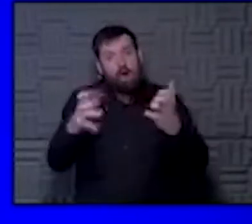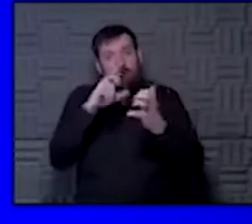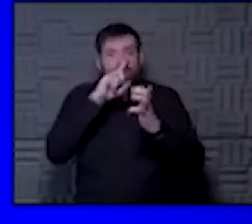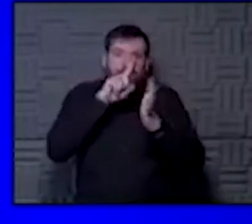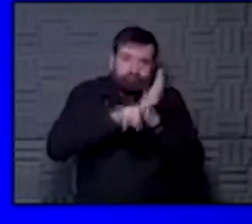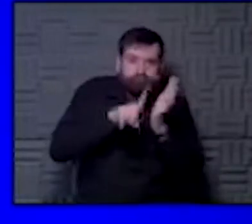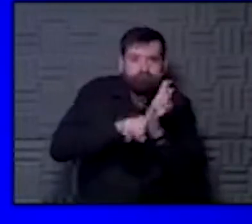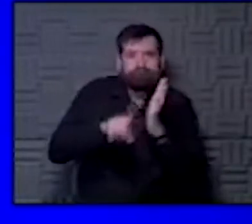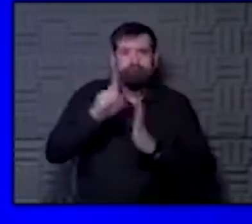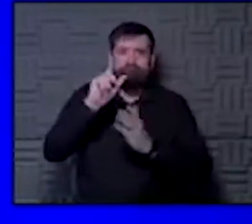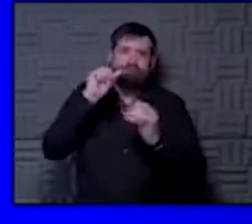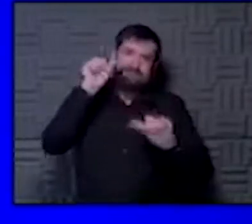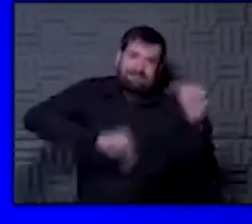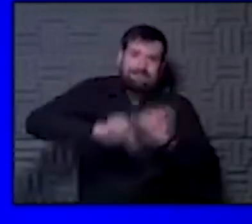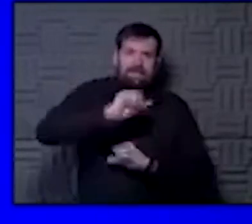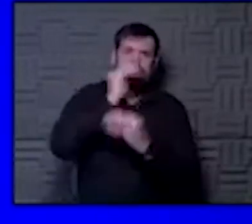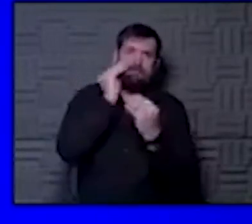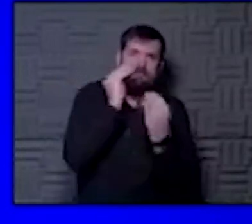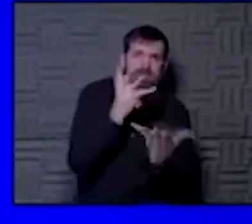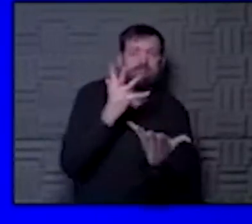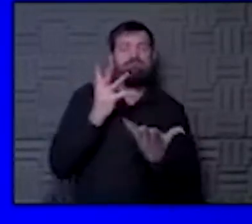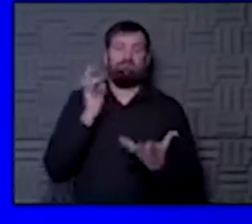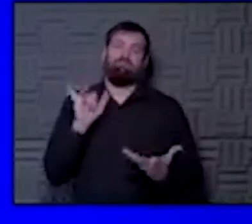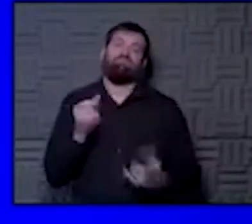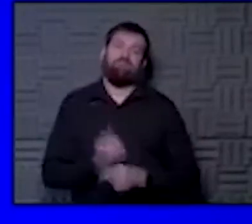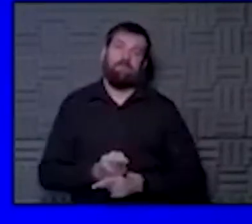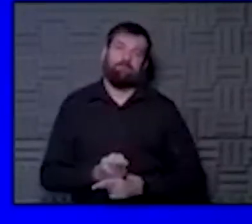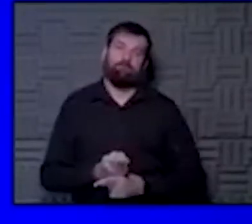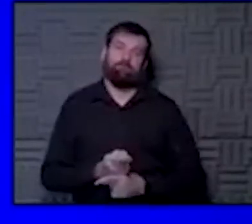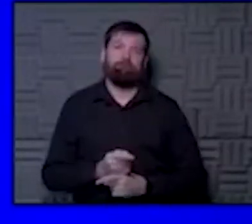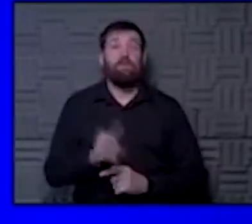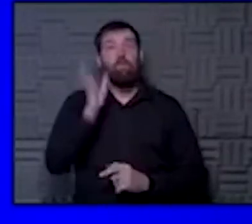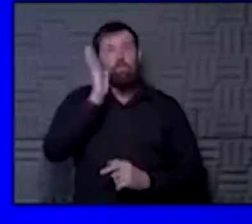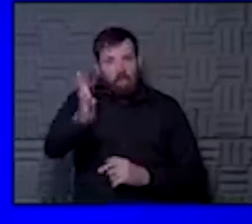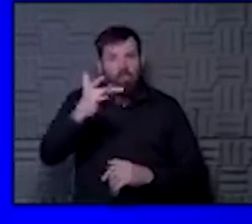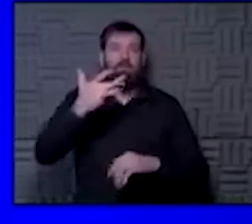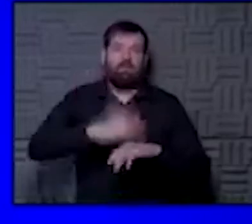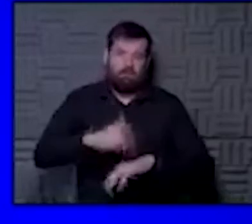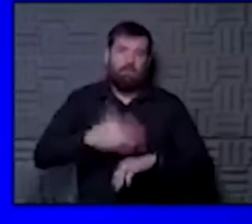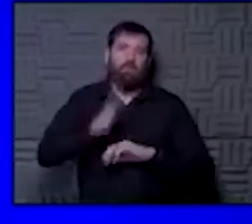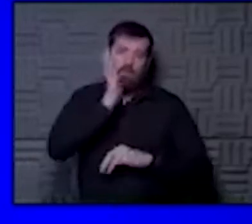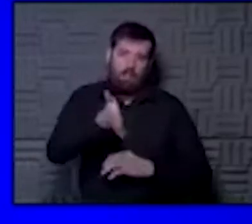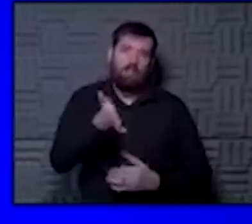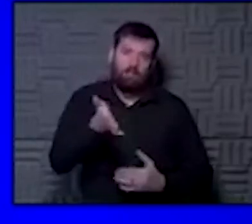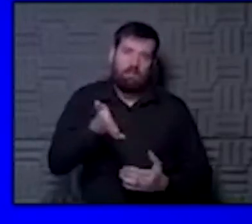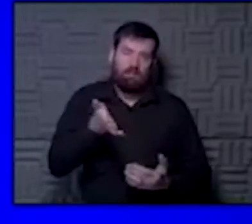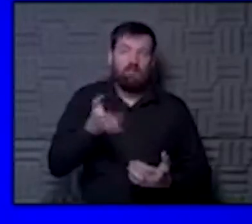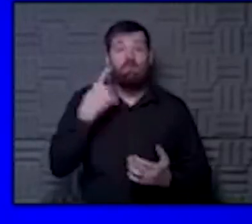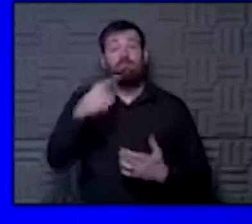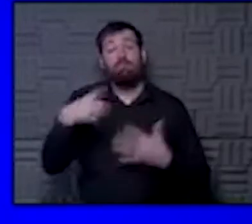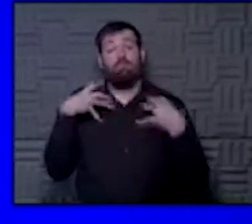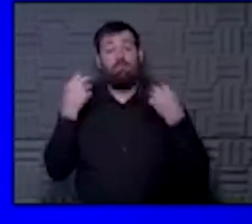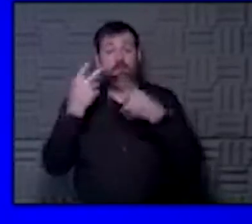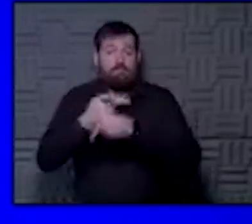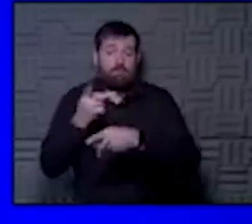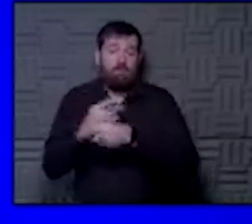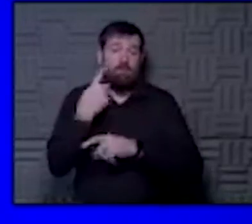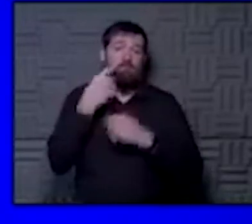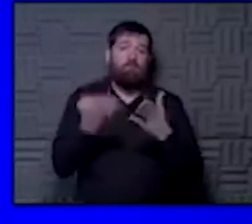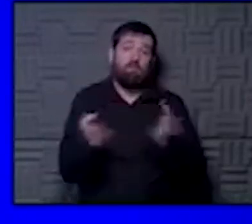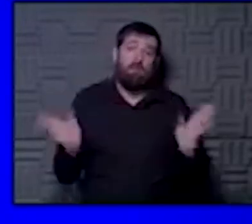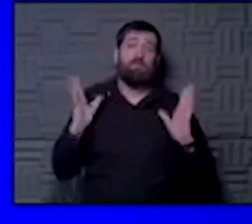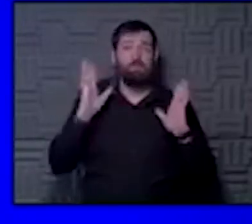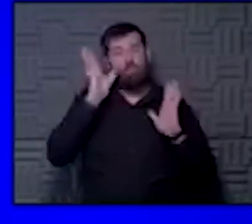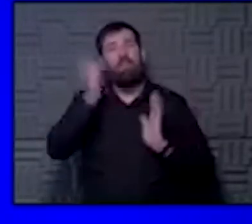data, at the published studies, is the right way to go about it. And it will be out there for you to see, for the healthcare workers to see, for the